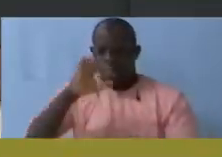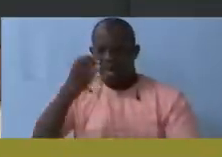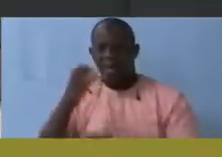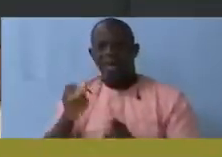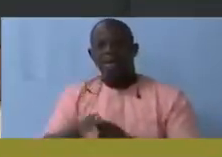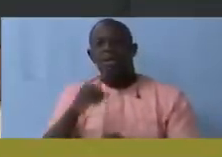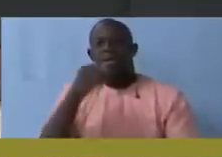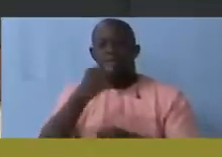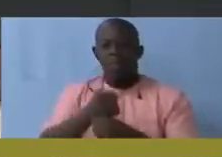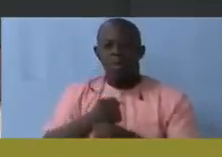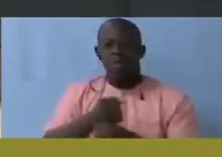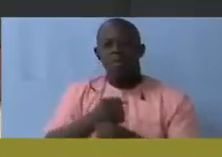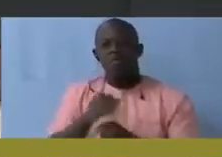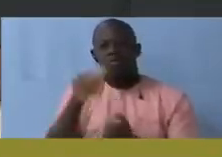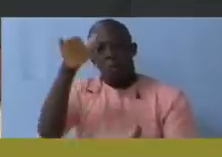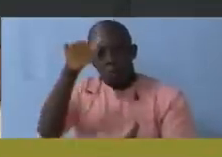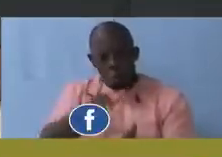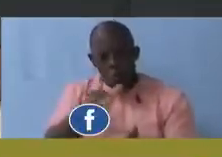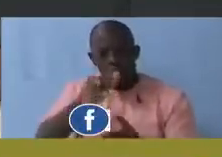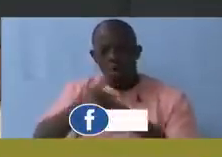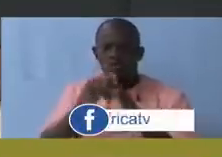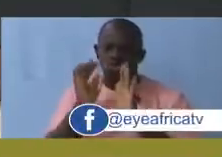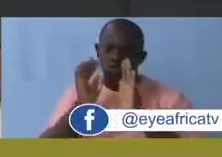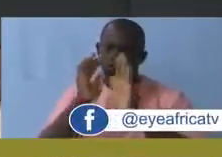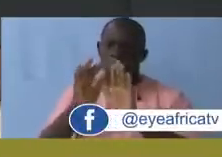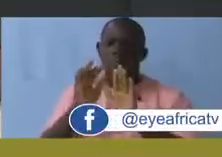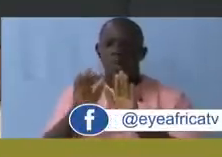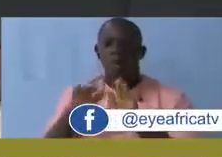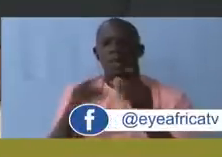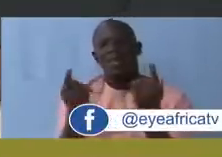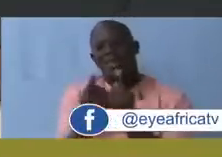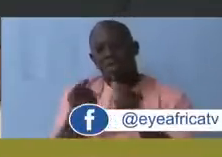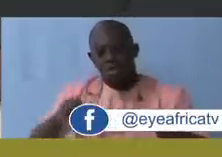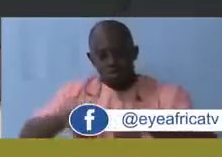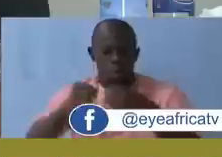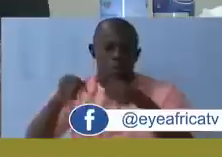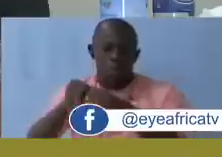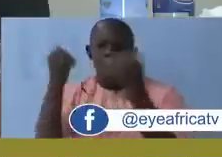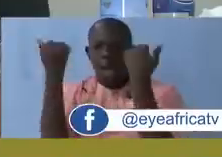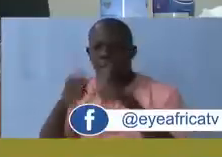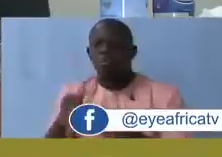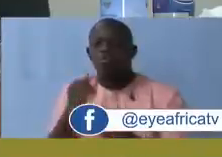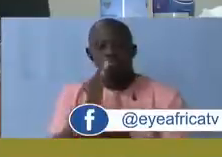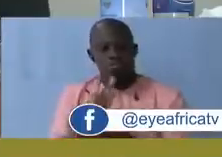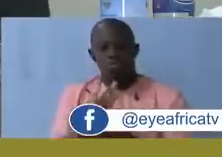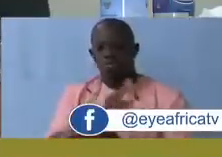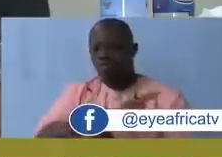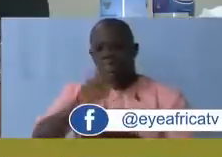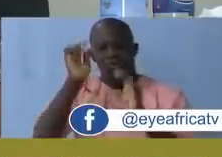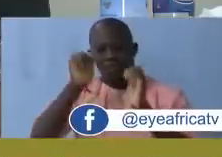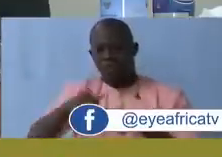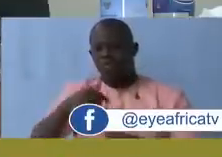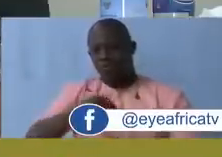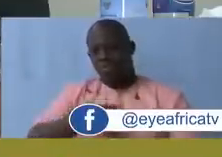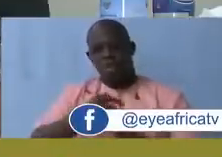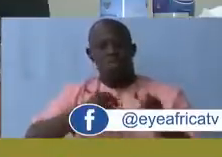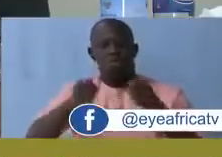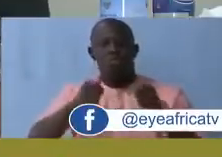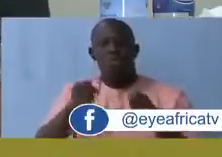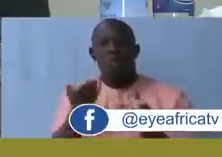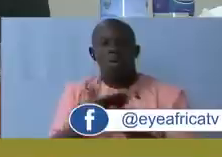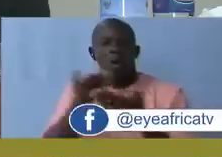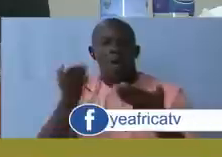or minimize the damage that was going on, but it was beyond my control because the fact